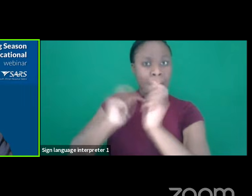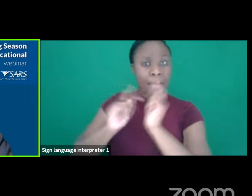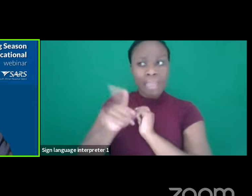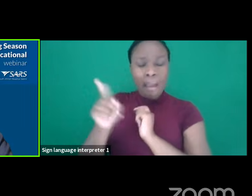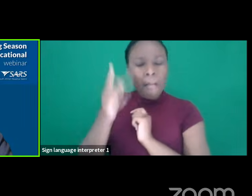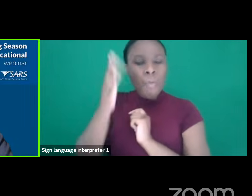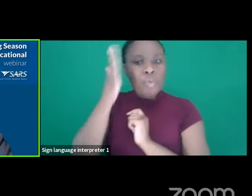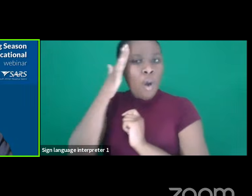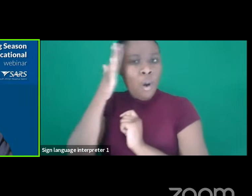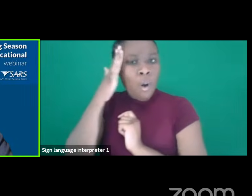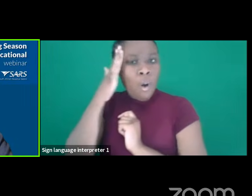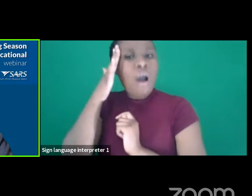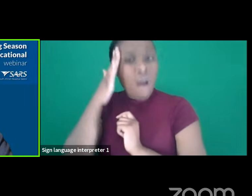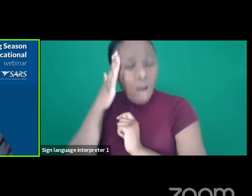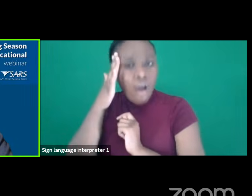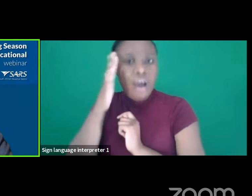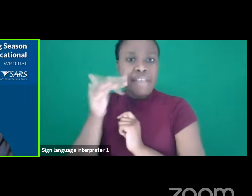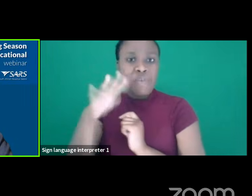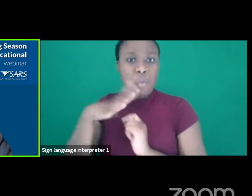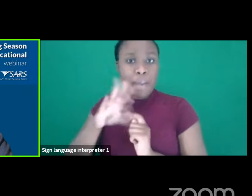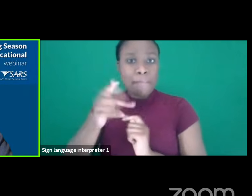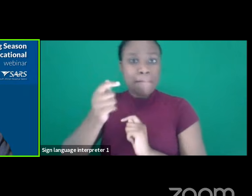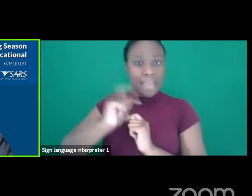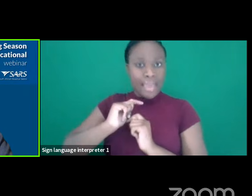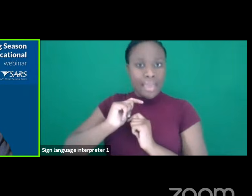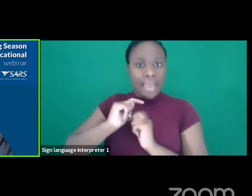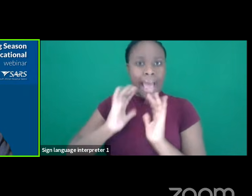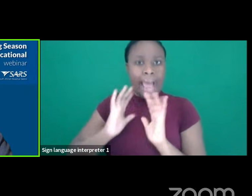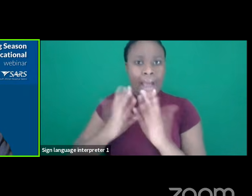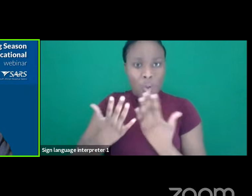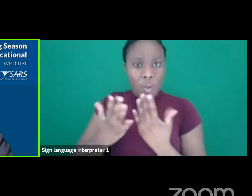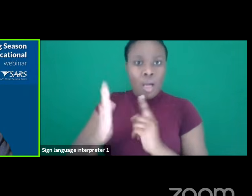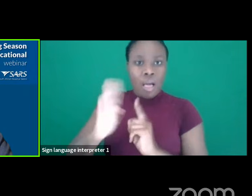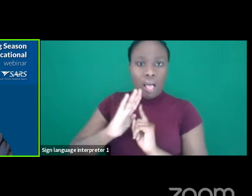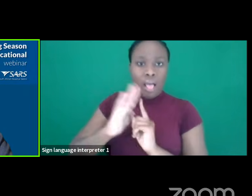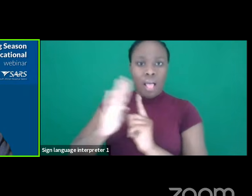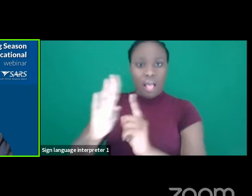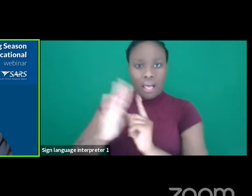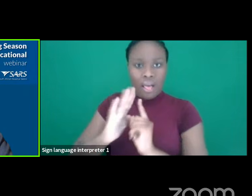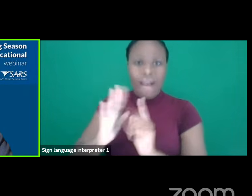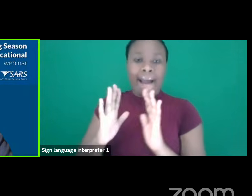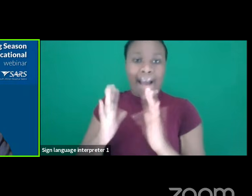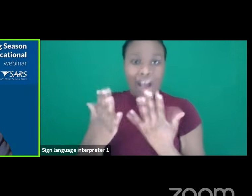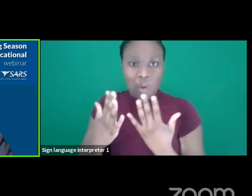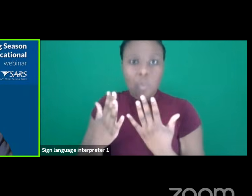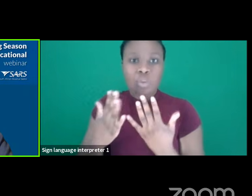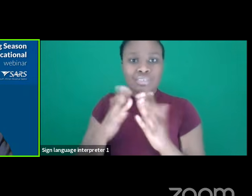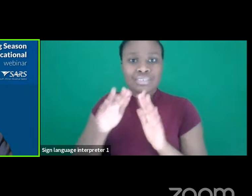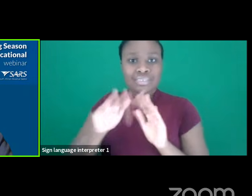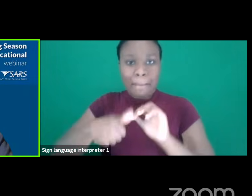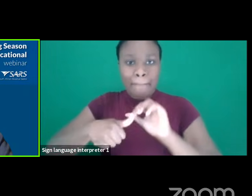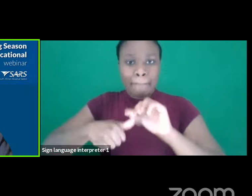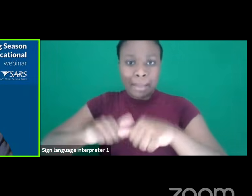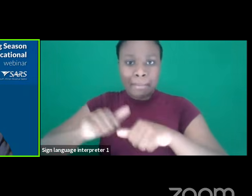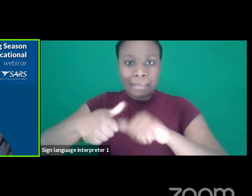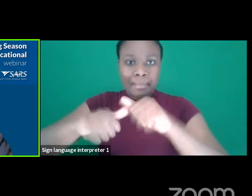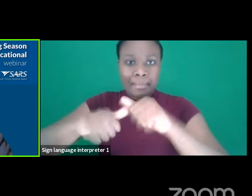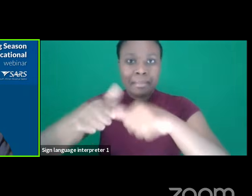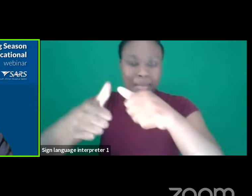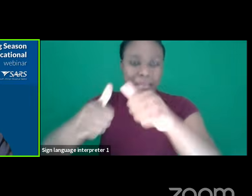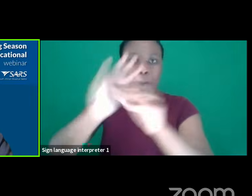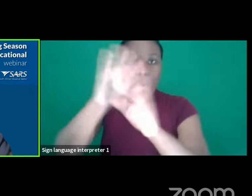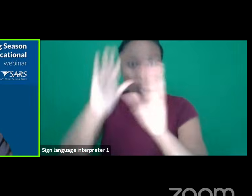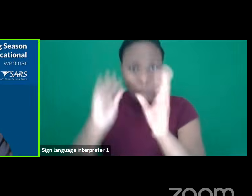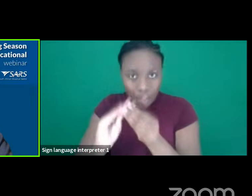do to discharge their tax obligations. We will provide clarity, and this webinar is